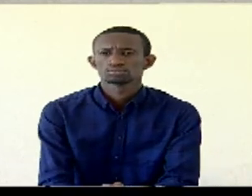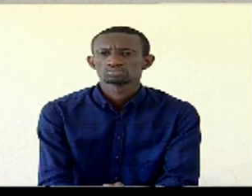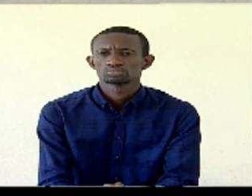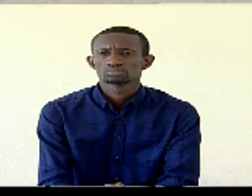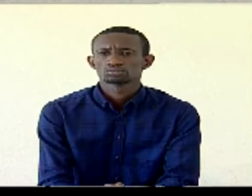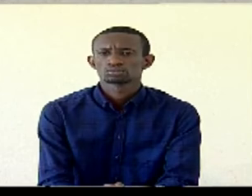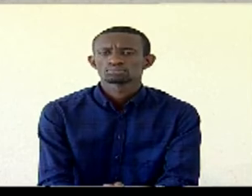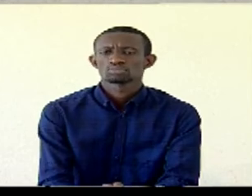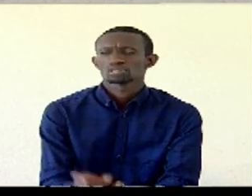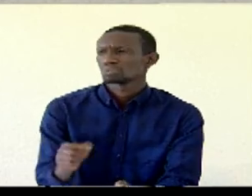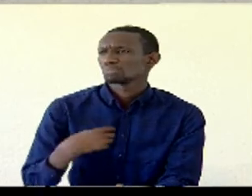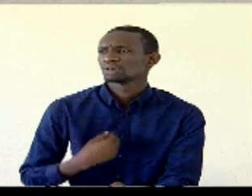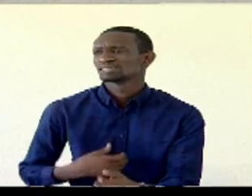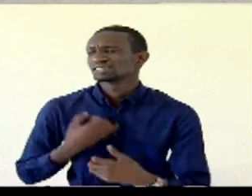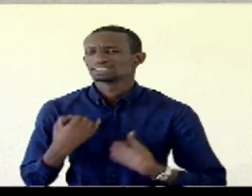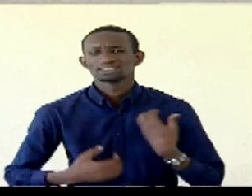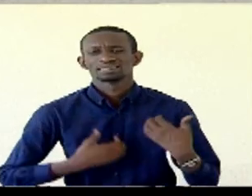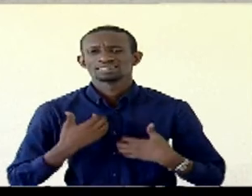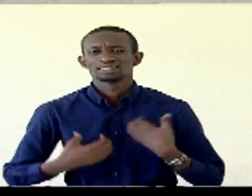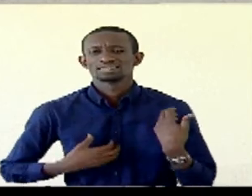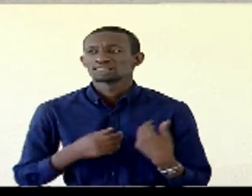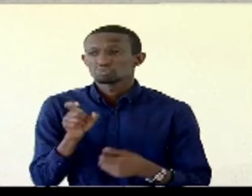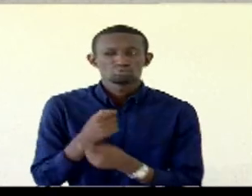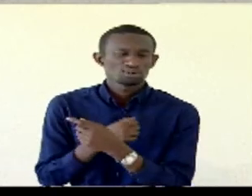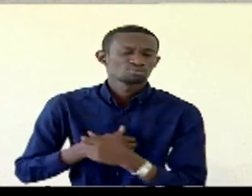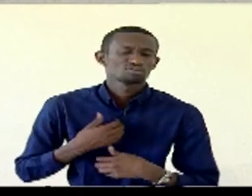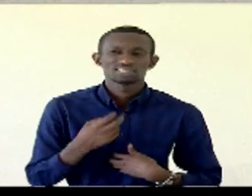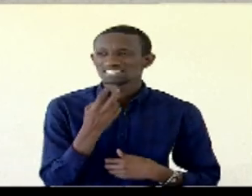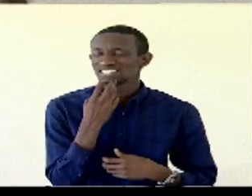That's one of my favorites. Smiles,